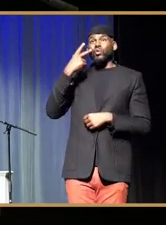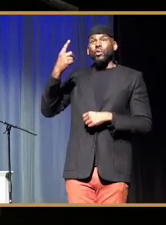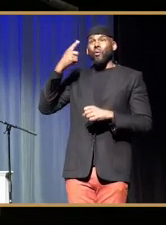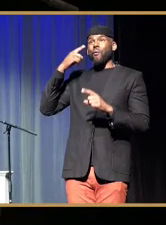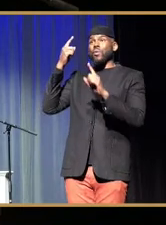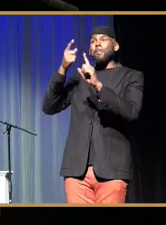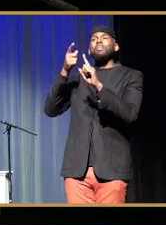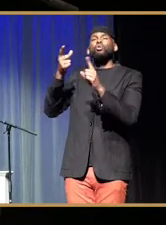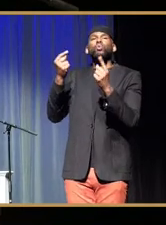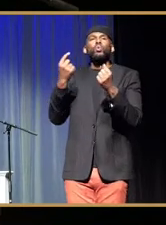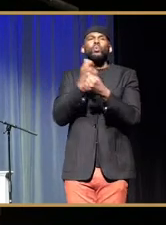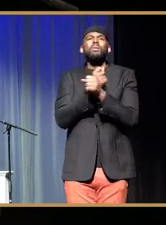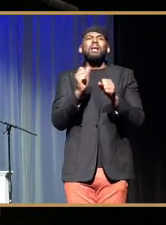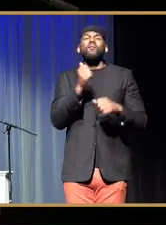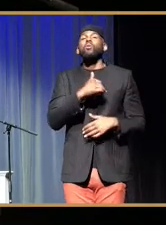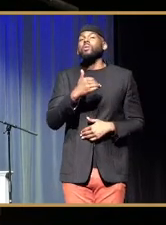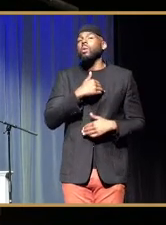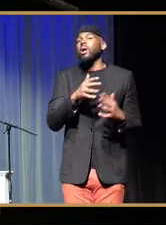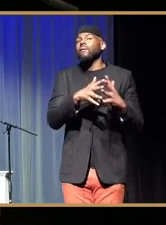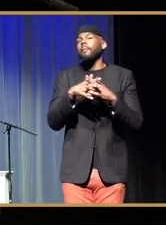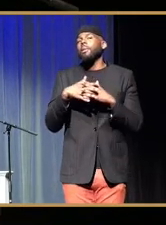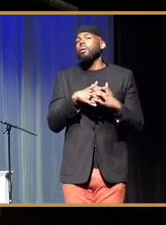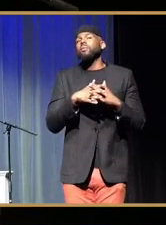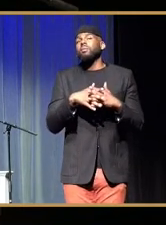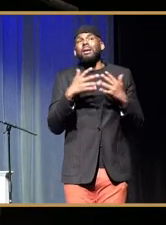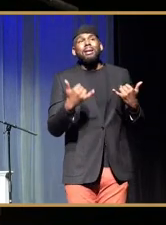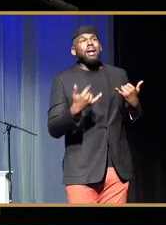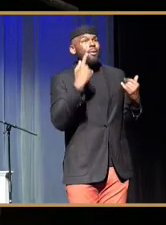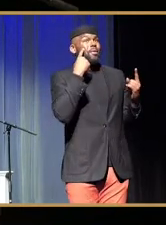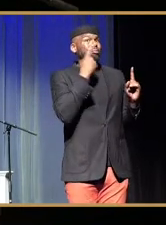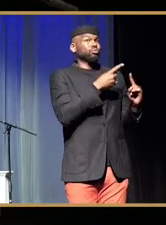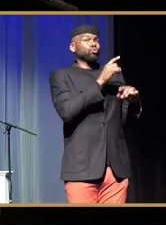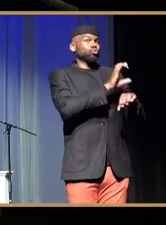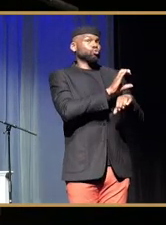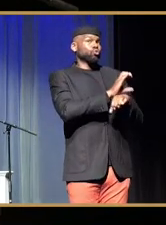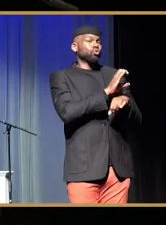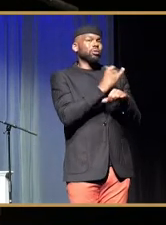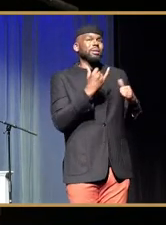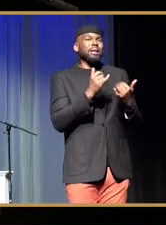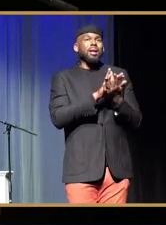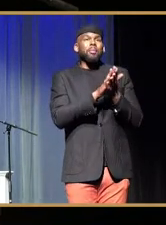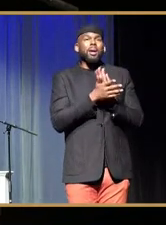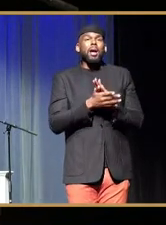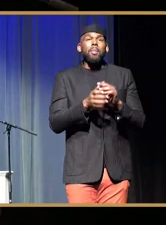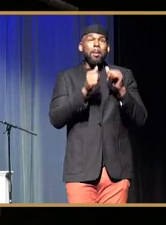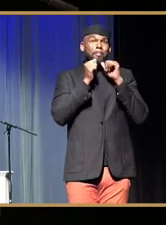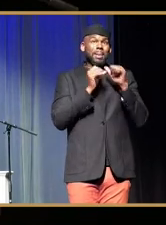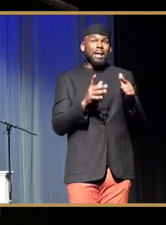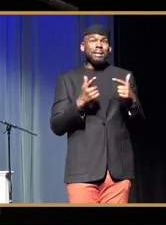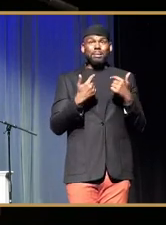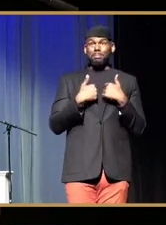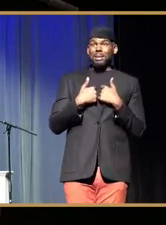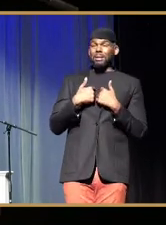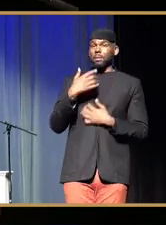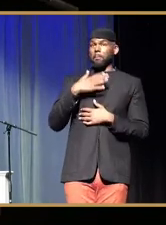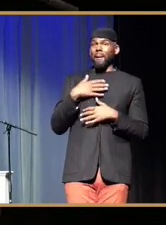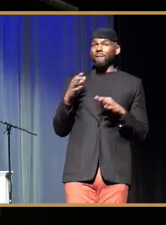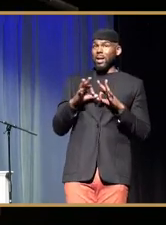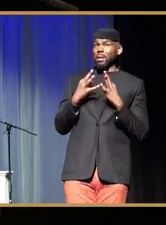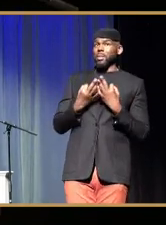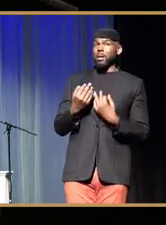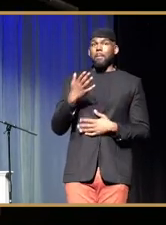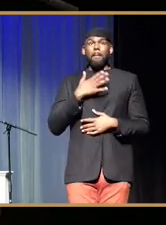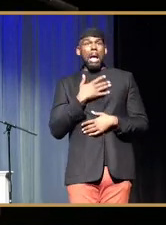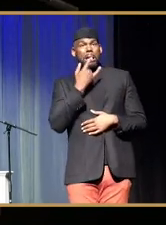as saving the soul of America. Now the mission of our churches has become bless me, my family,